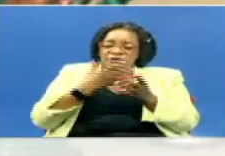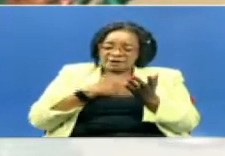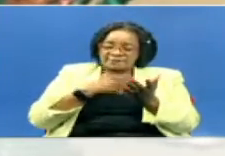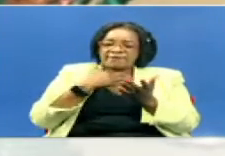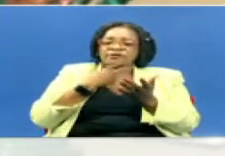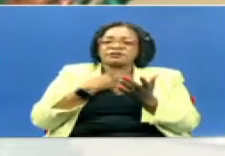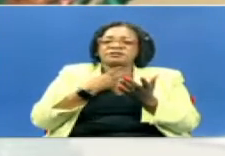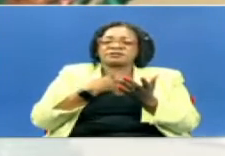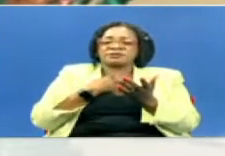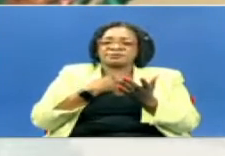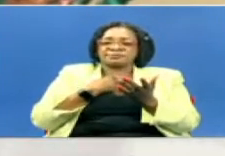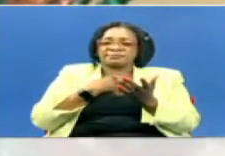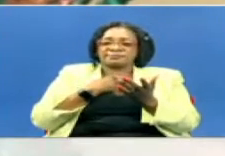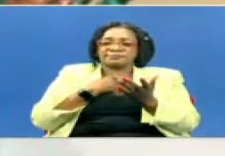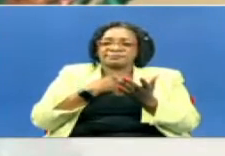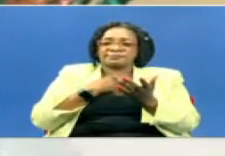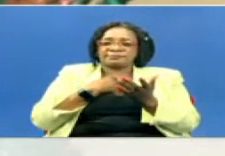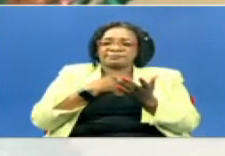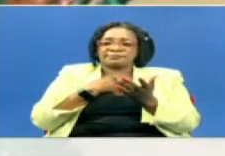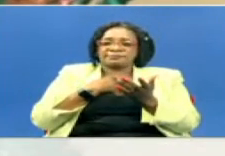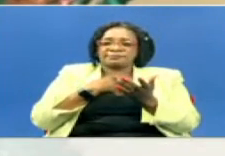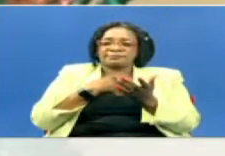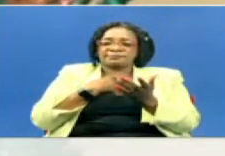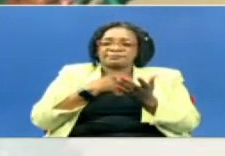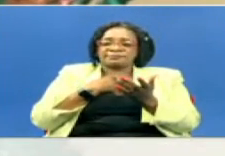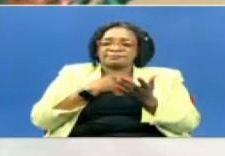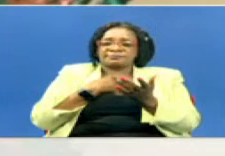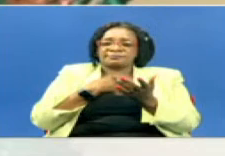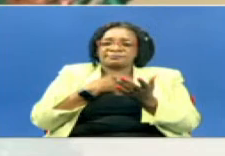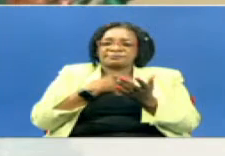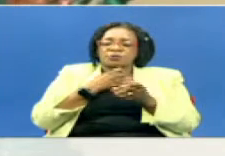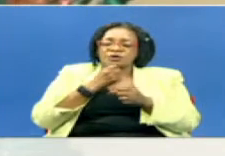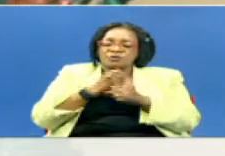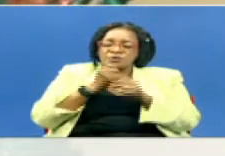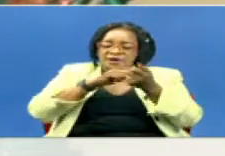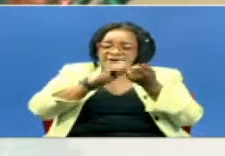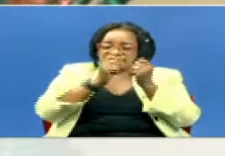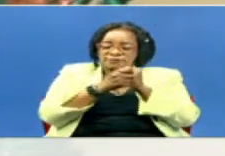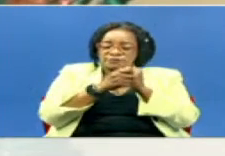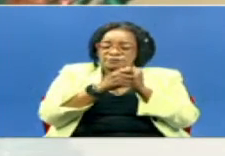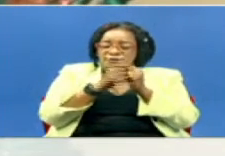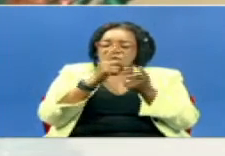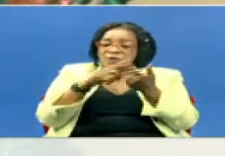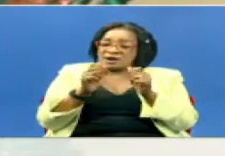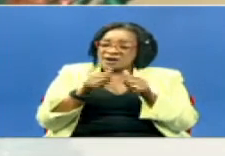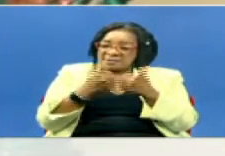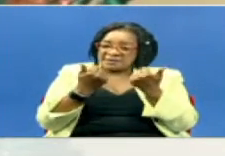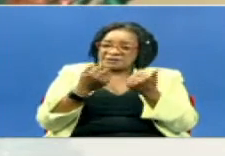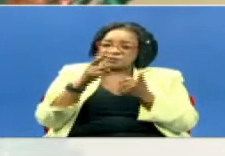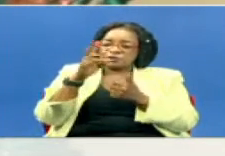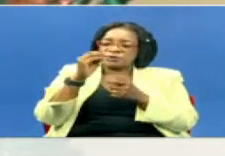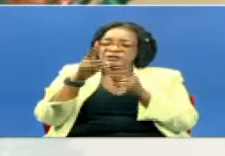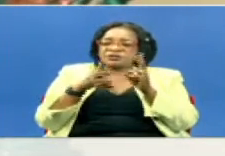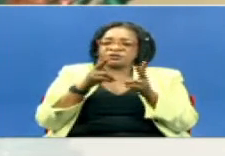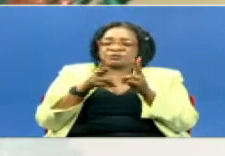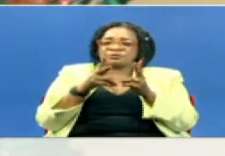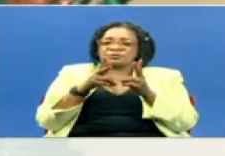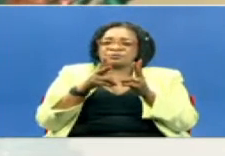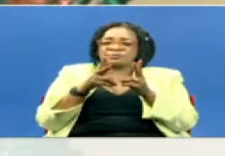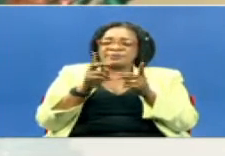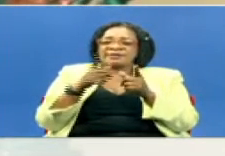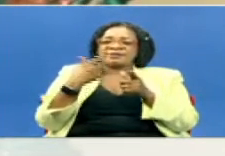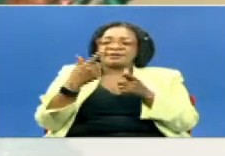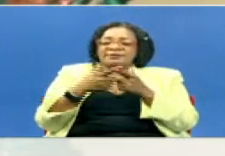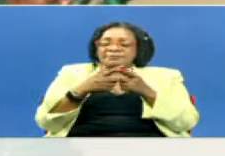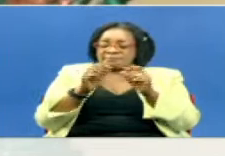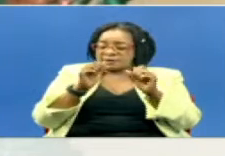have a voice. I intend to call the National Executive Council, and we do a review of what happened in 2022, and then be